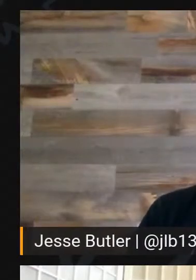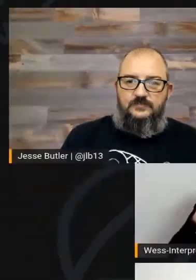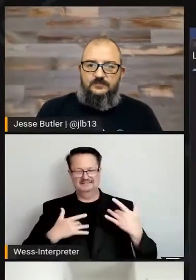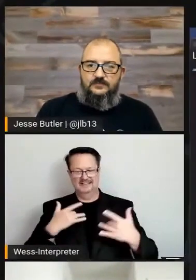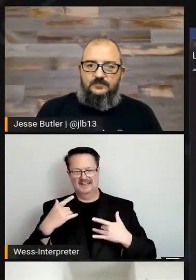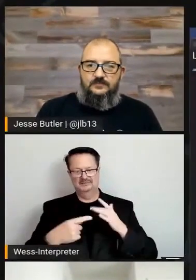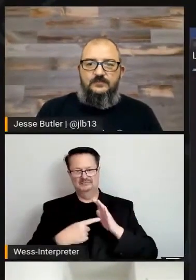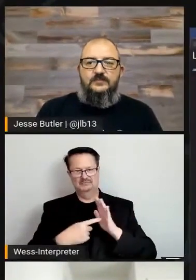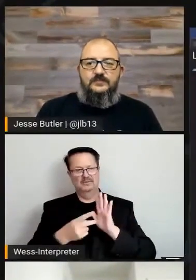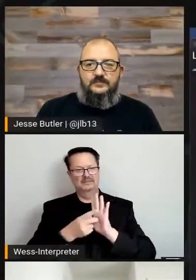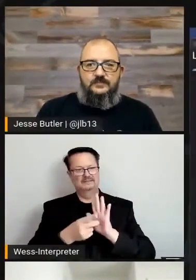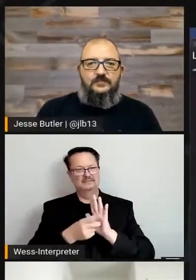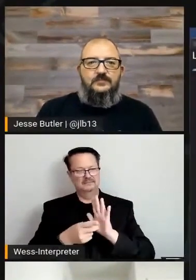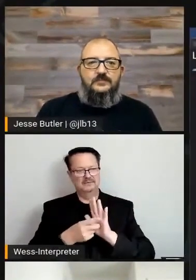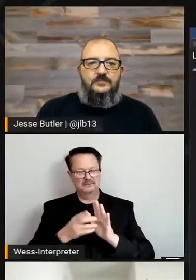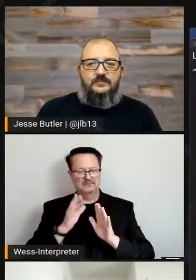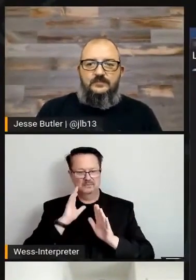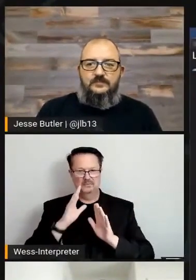up.